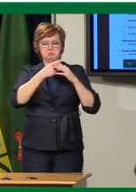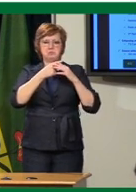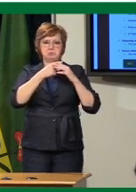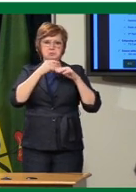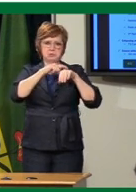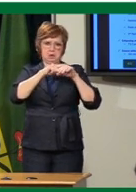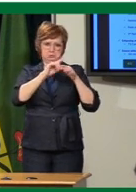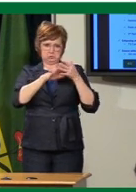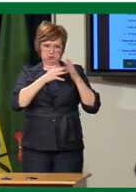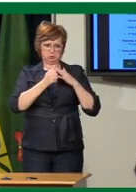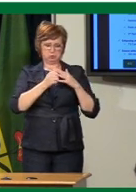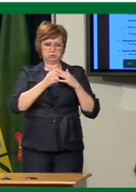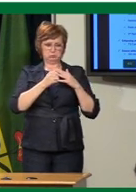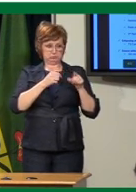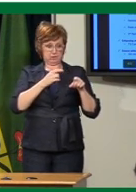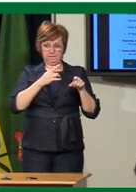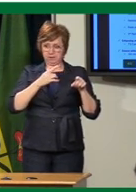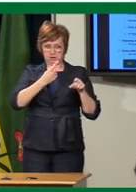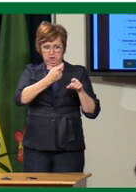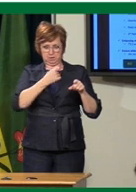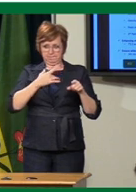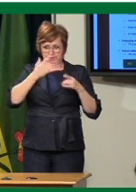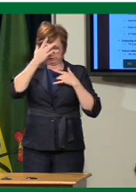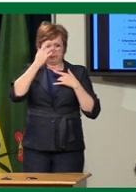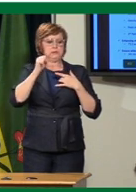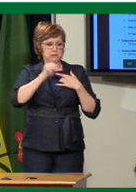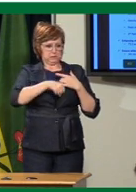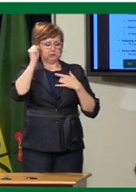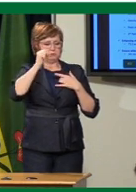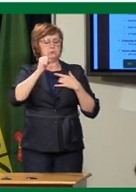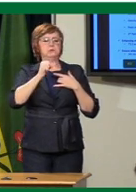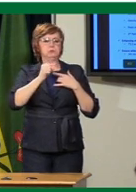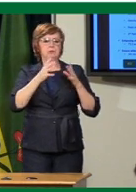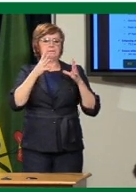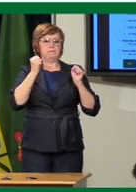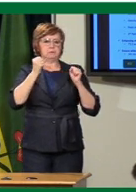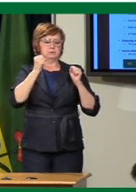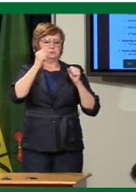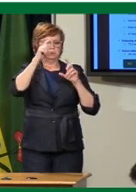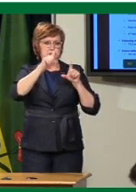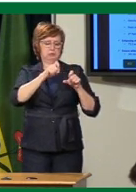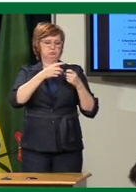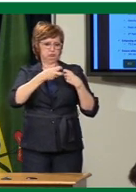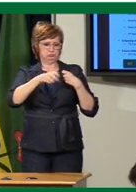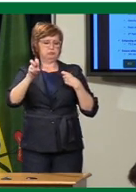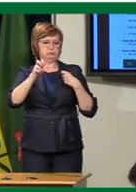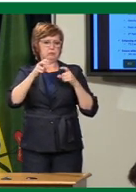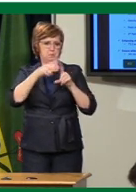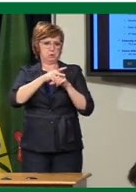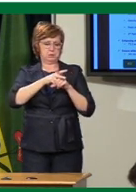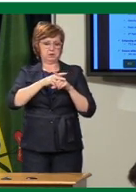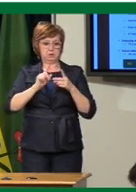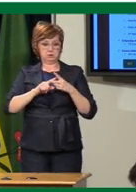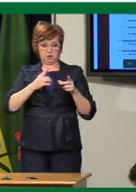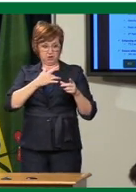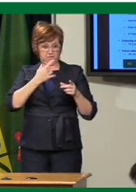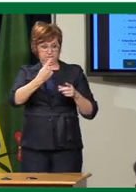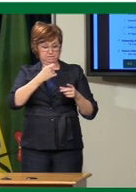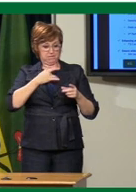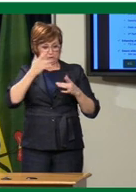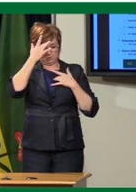a symptomatic individual in for a test. Asymptomatic, those that aren't displaying symptoms,